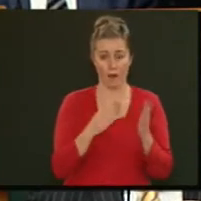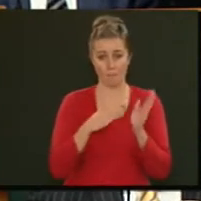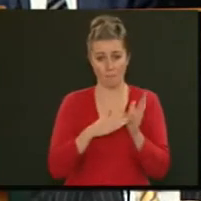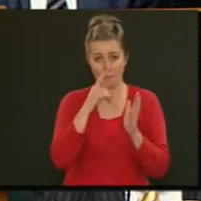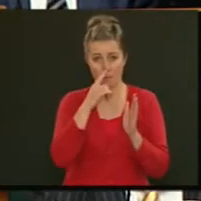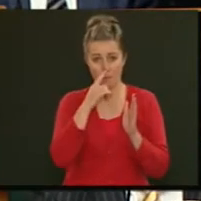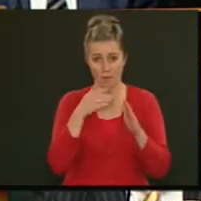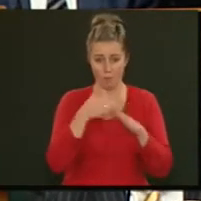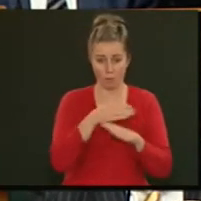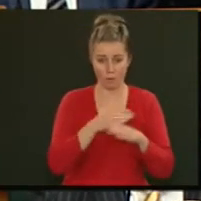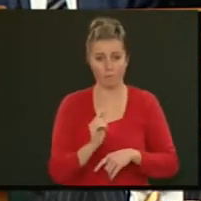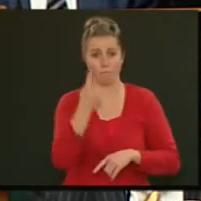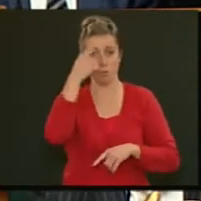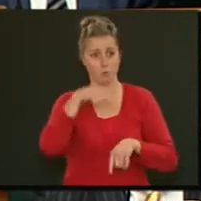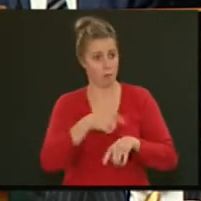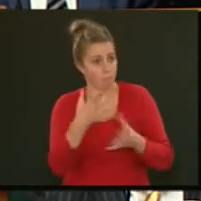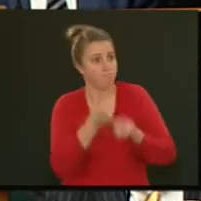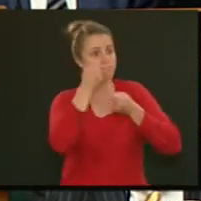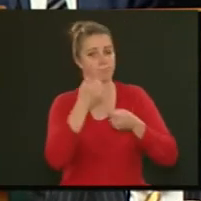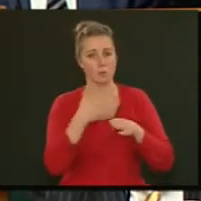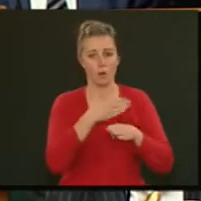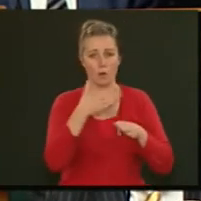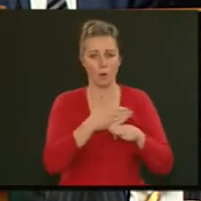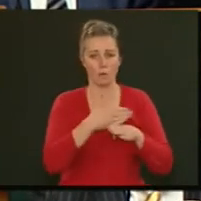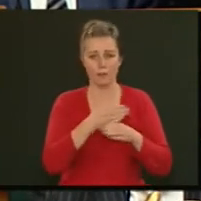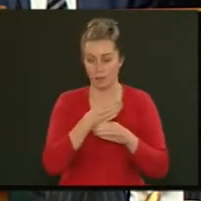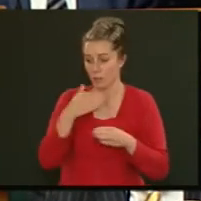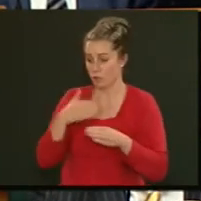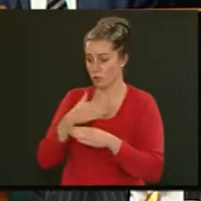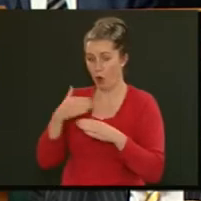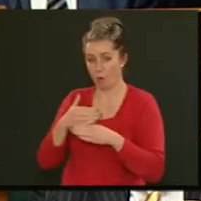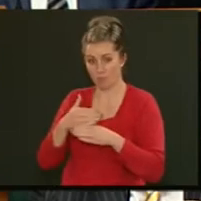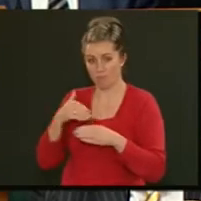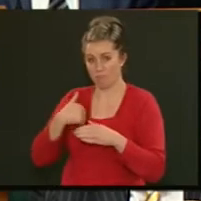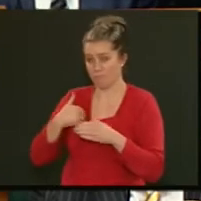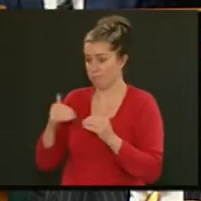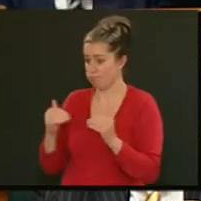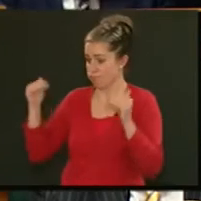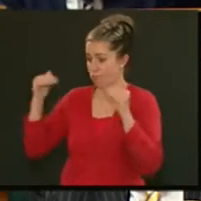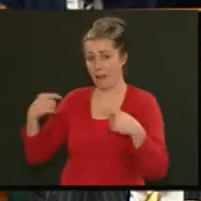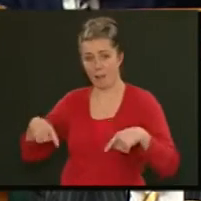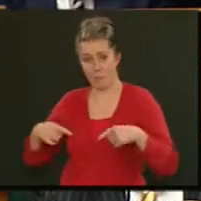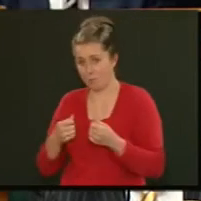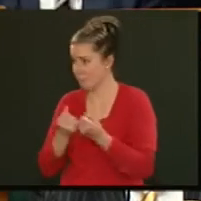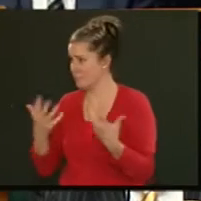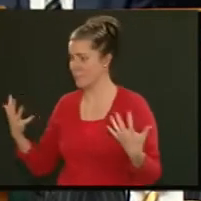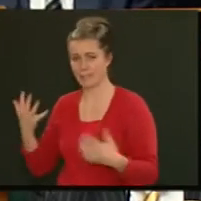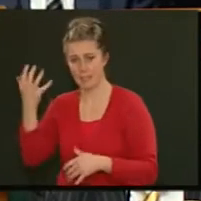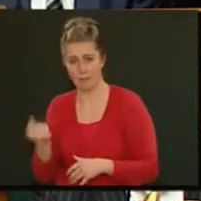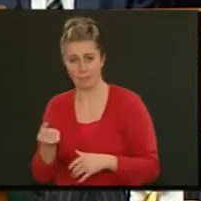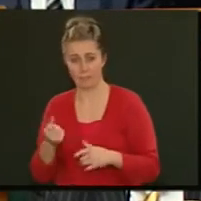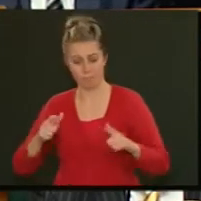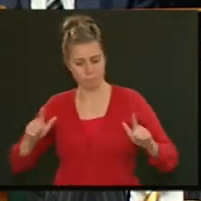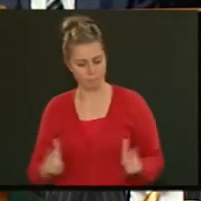country for the first time, and indexes of job vacancies are at near record highs. Fewer people